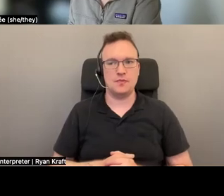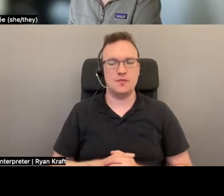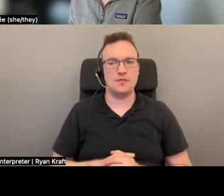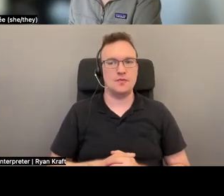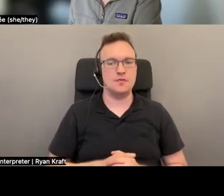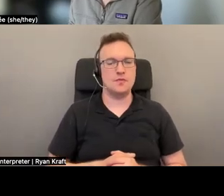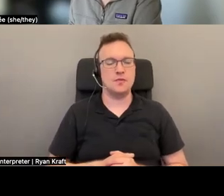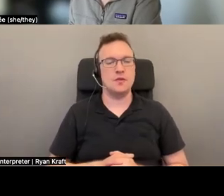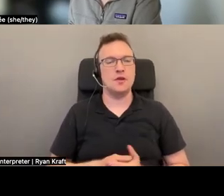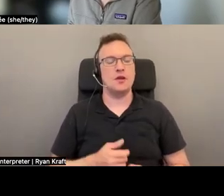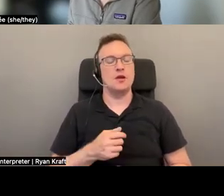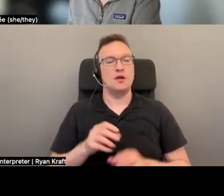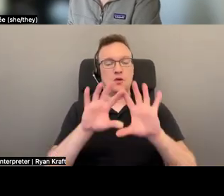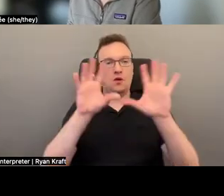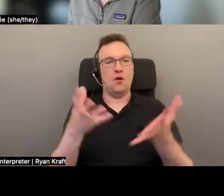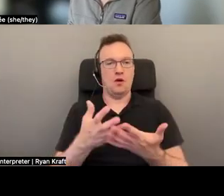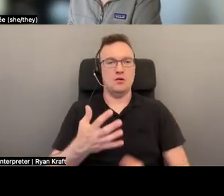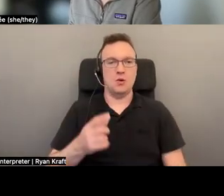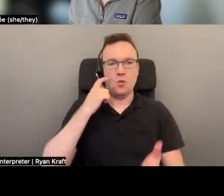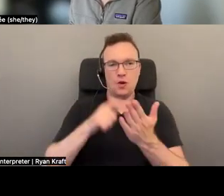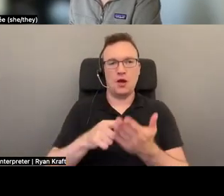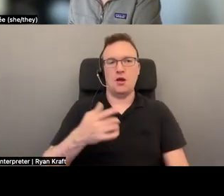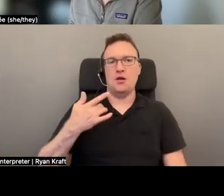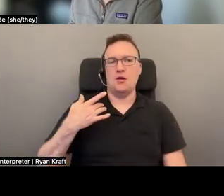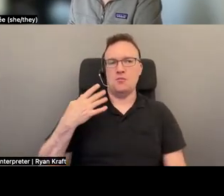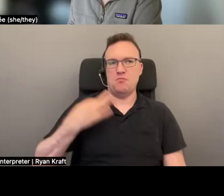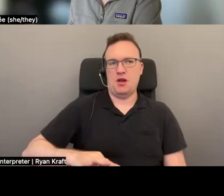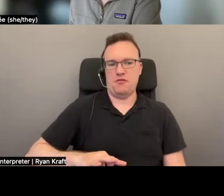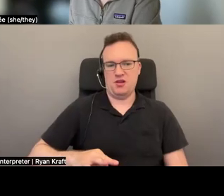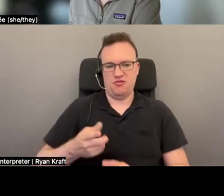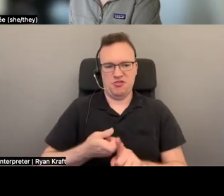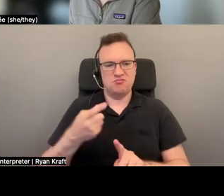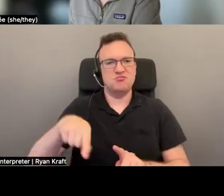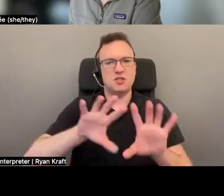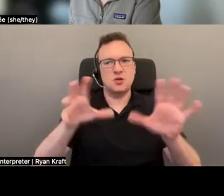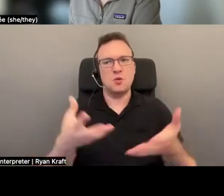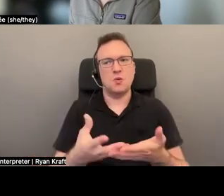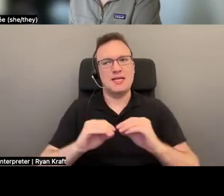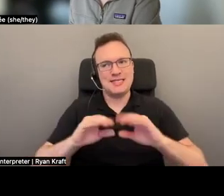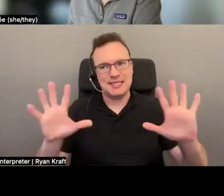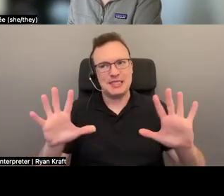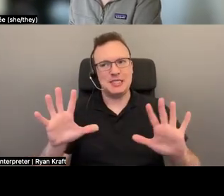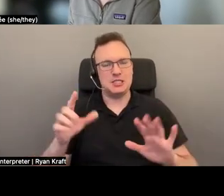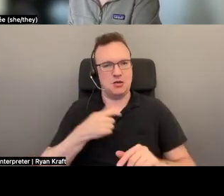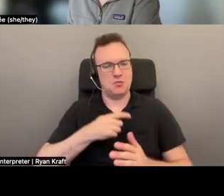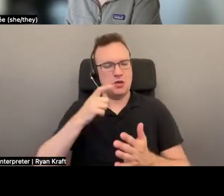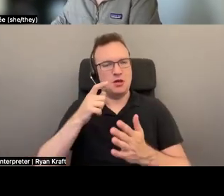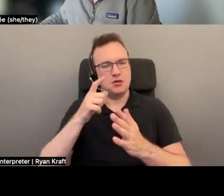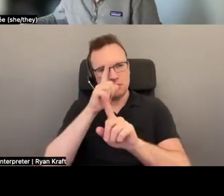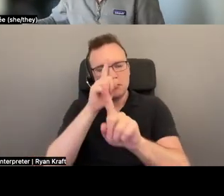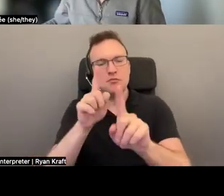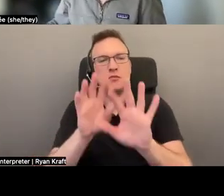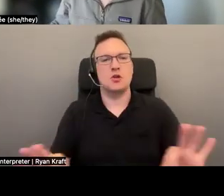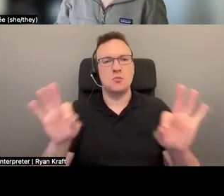I strive to improve my own learning of